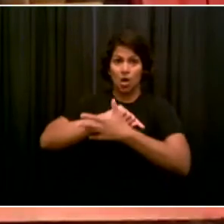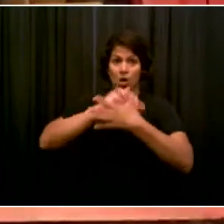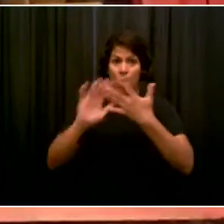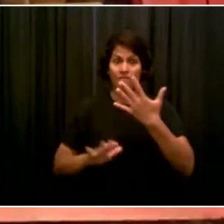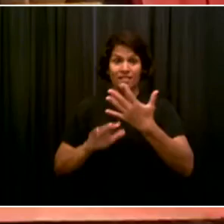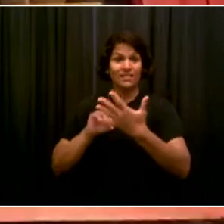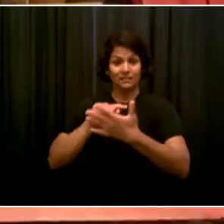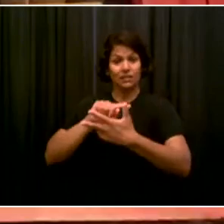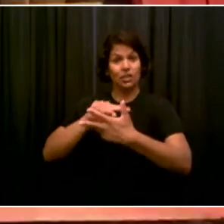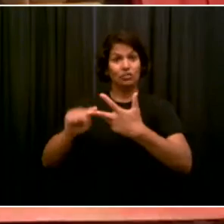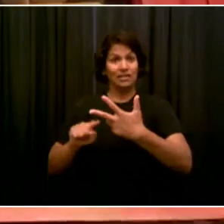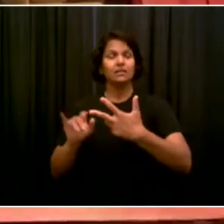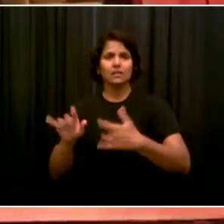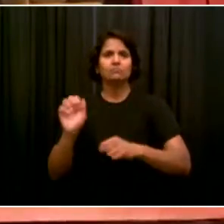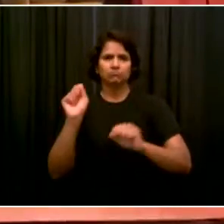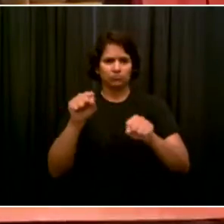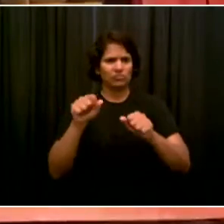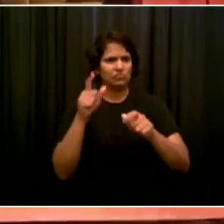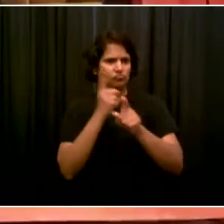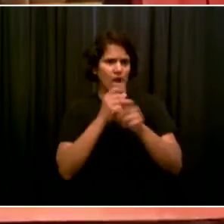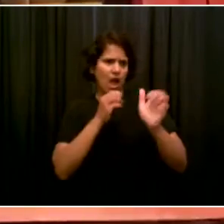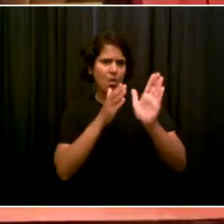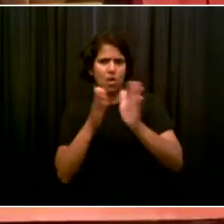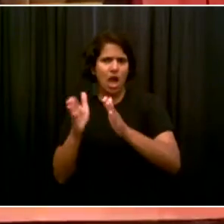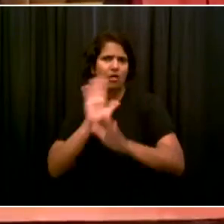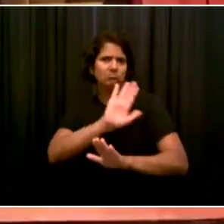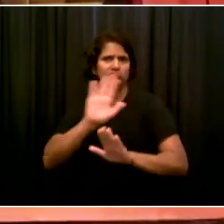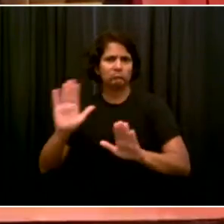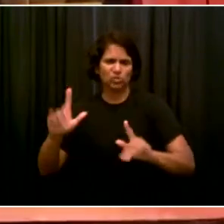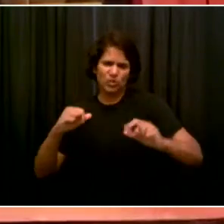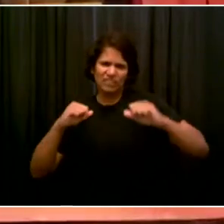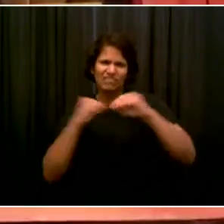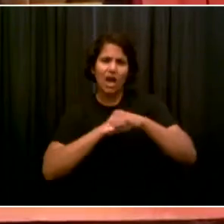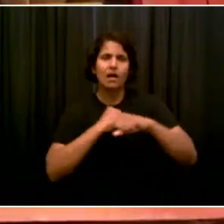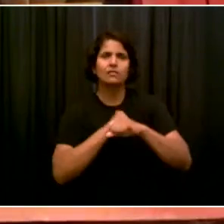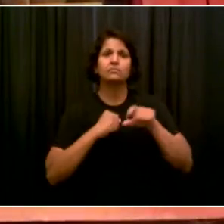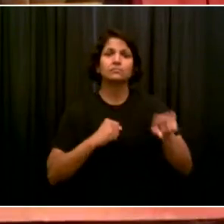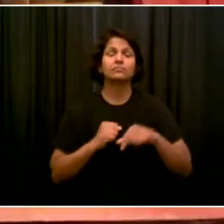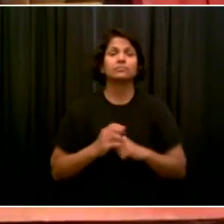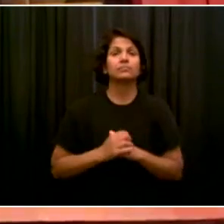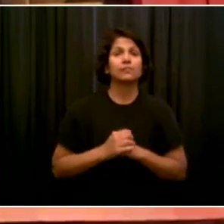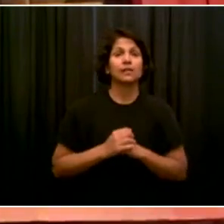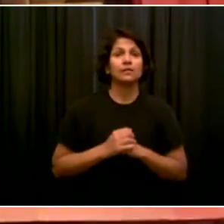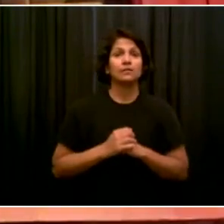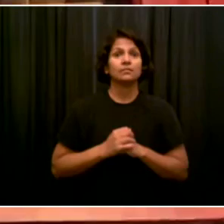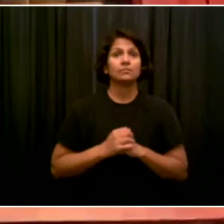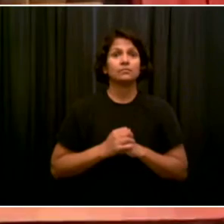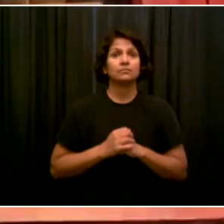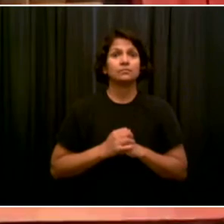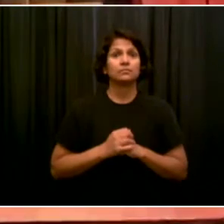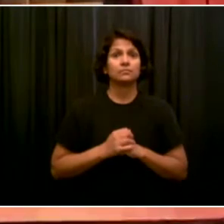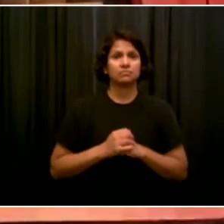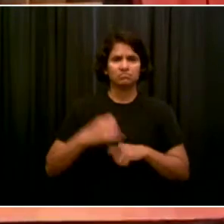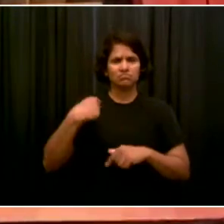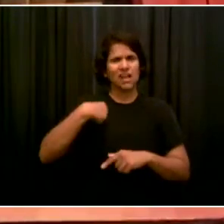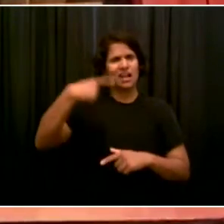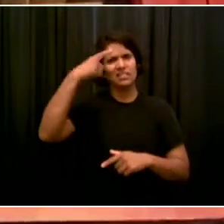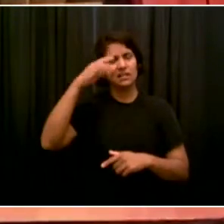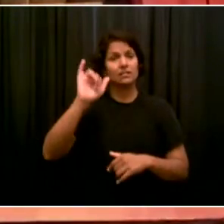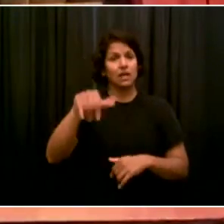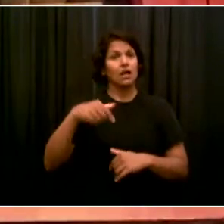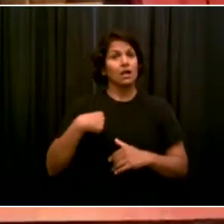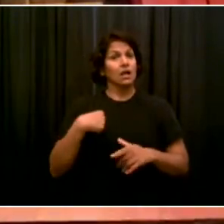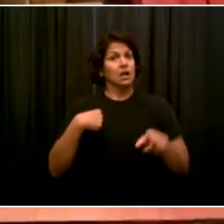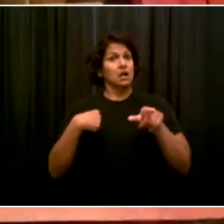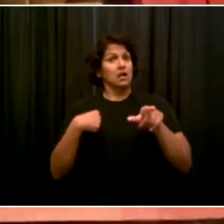us out of this phase. And I think that all New Yorkers have a